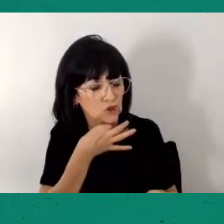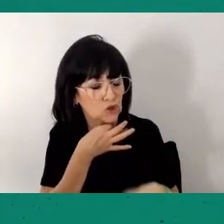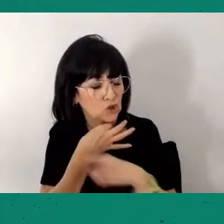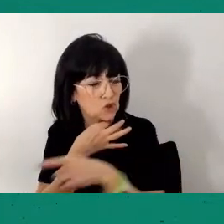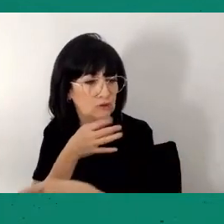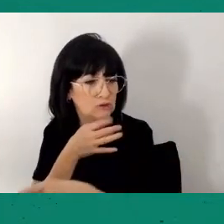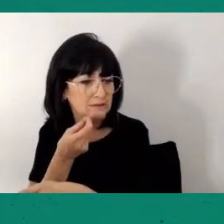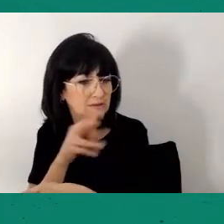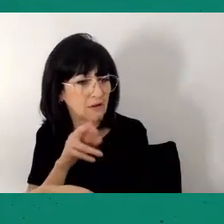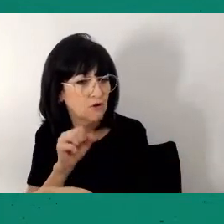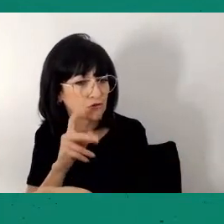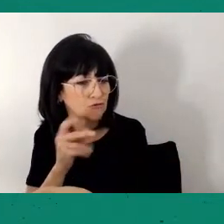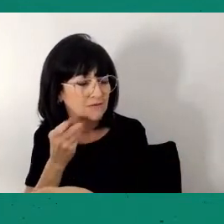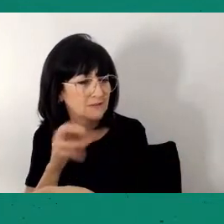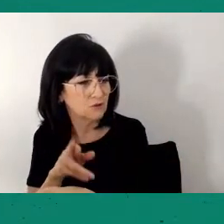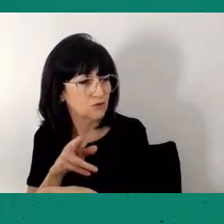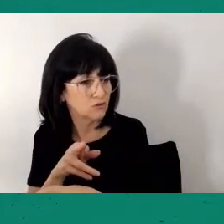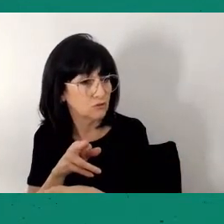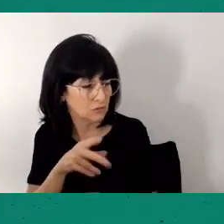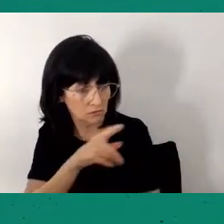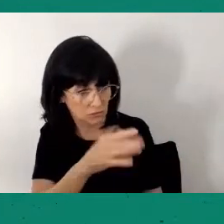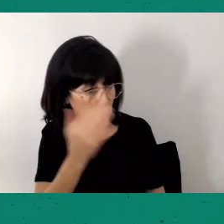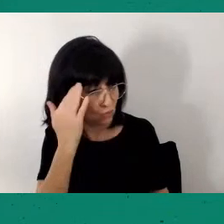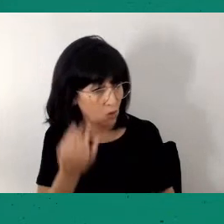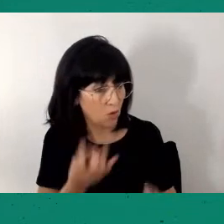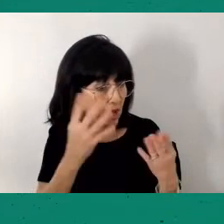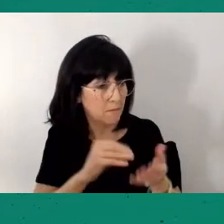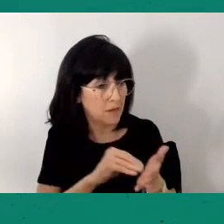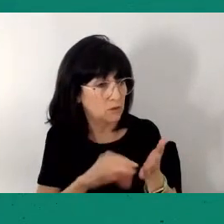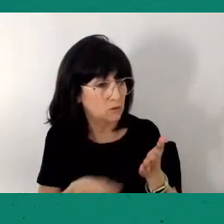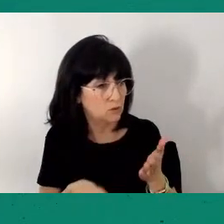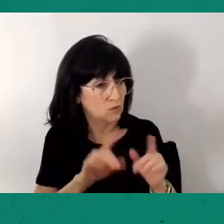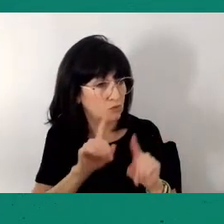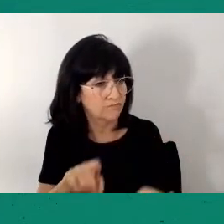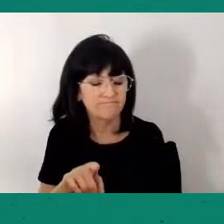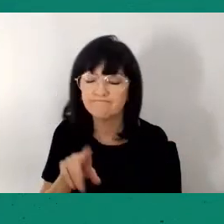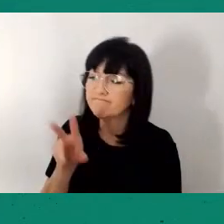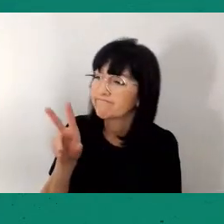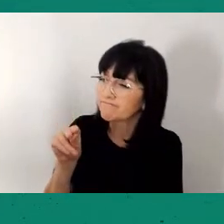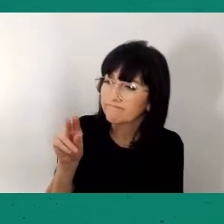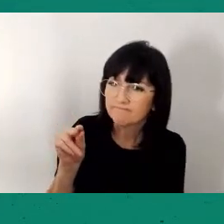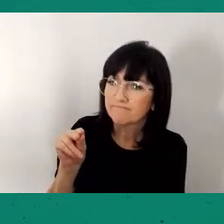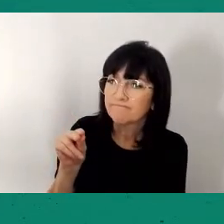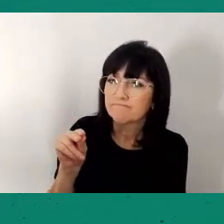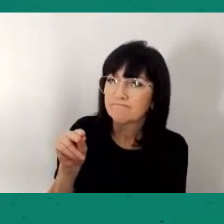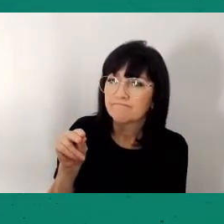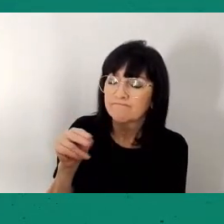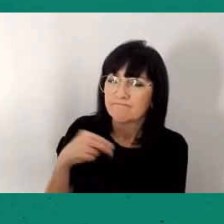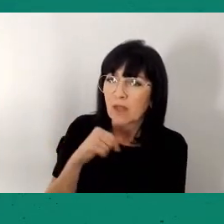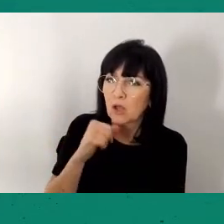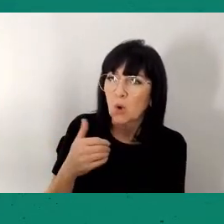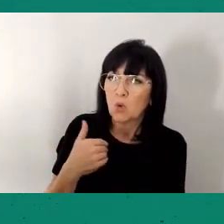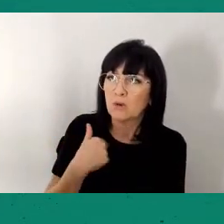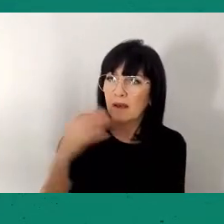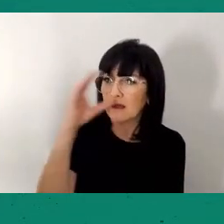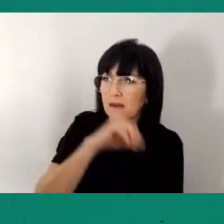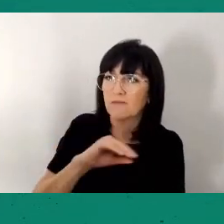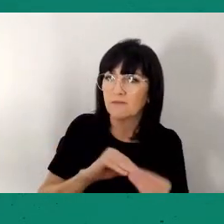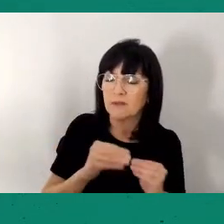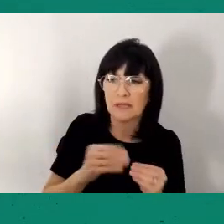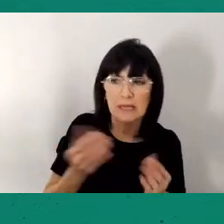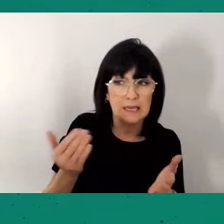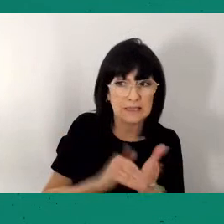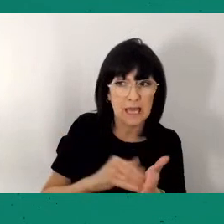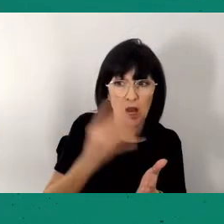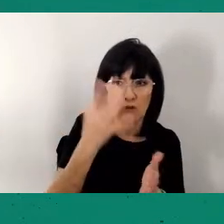well. Attended the school there? Don't have an estimate. Again, it was a 4-room